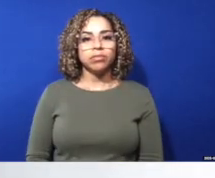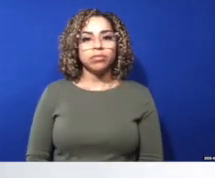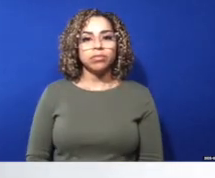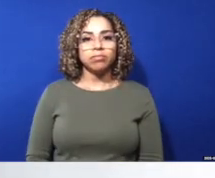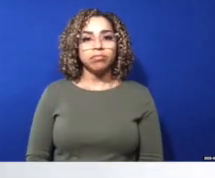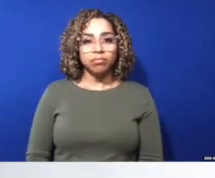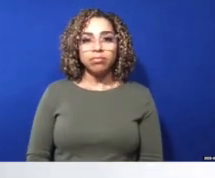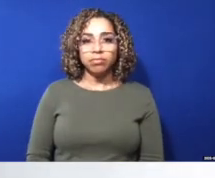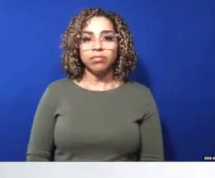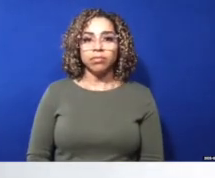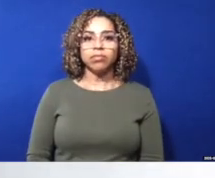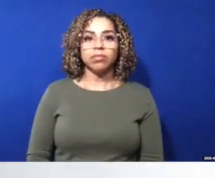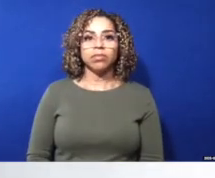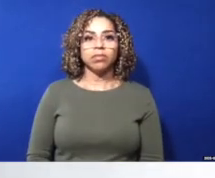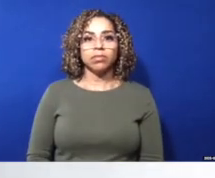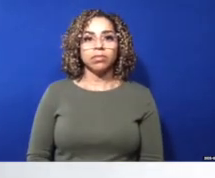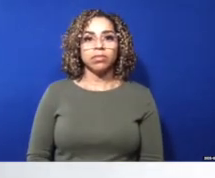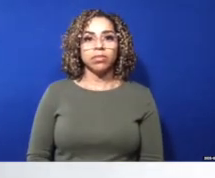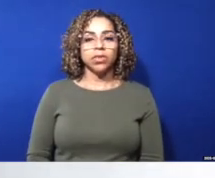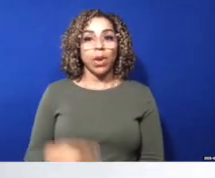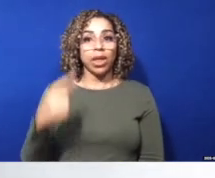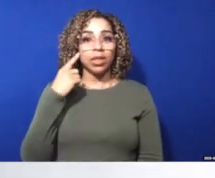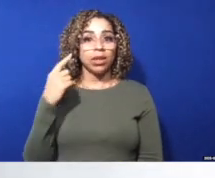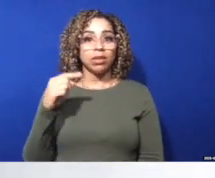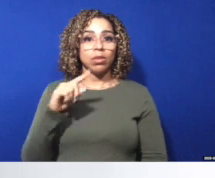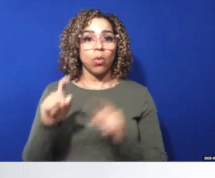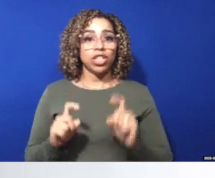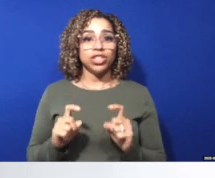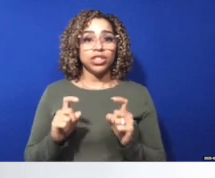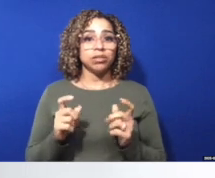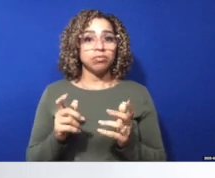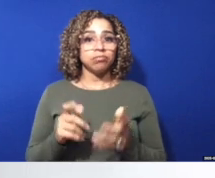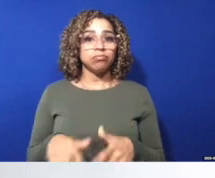So I think this concludes our questions for anything